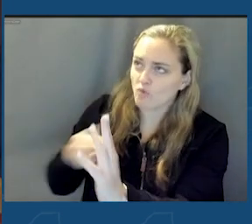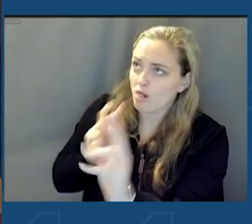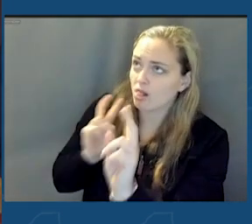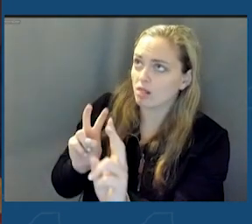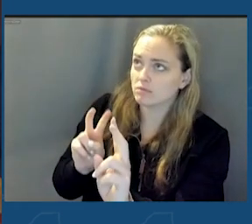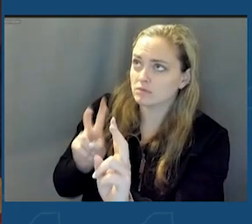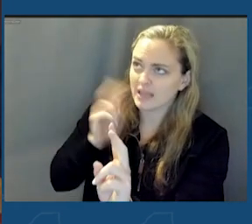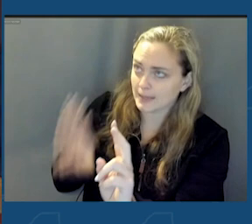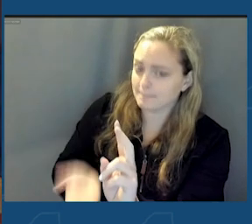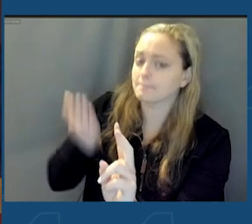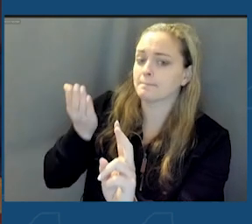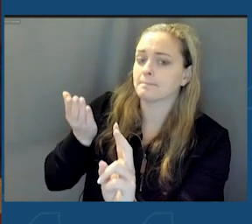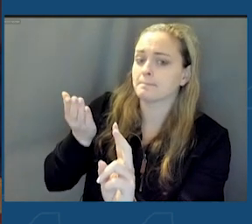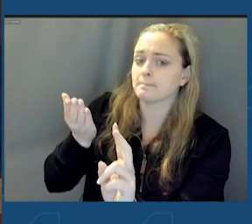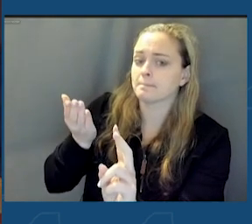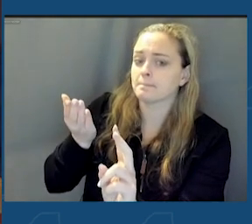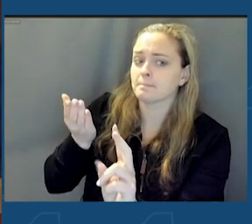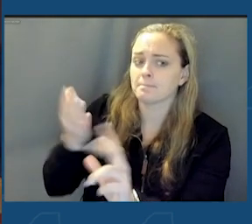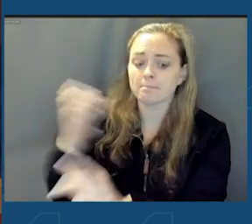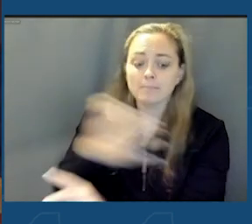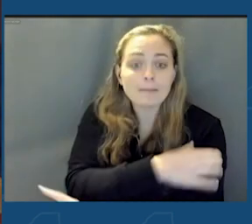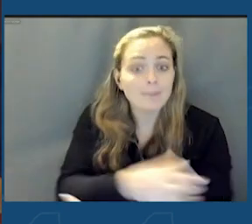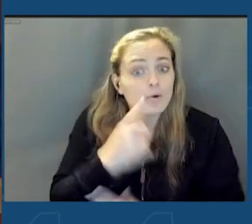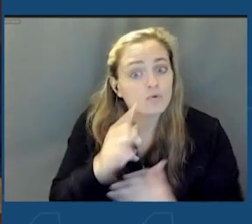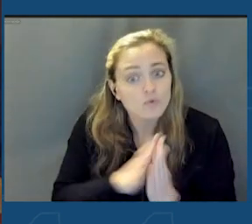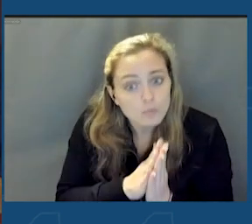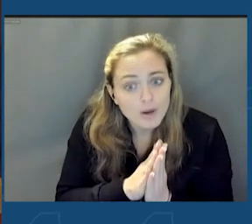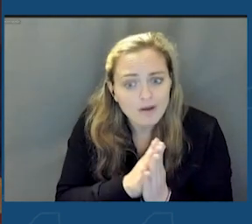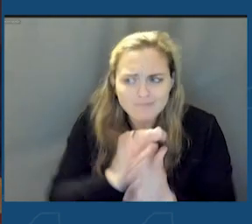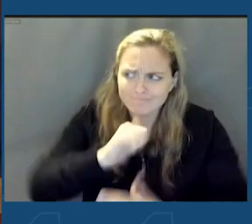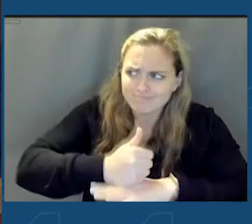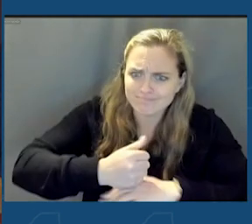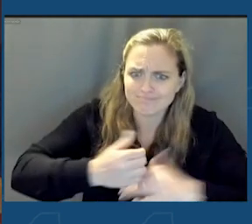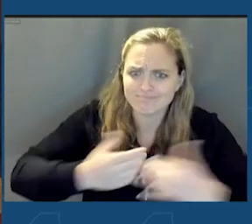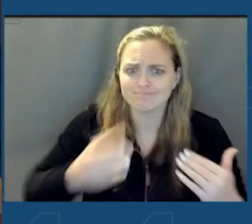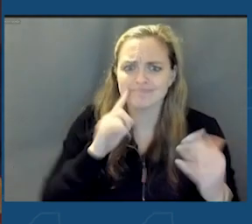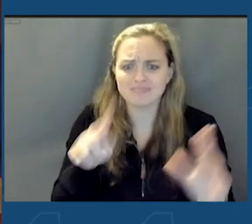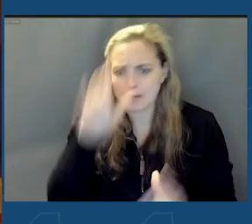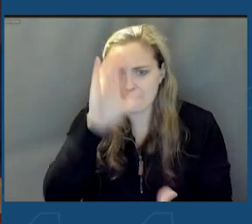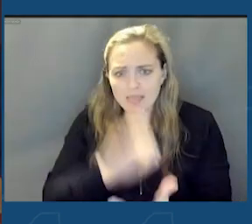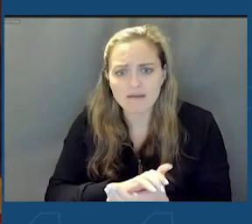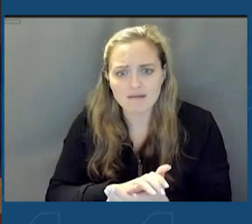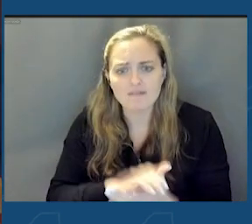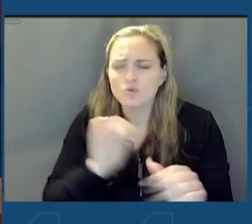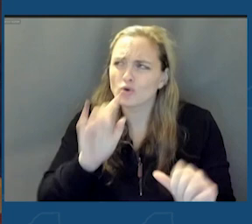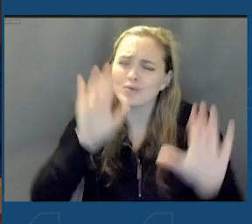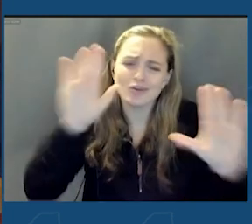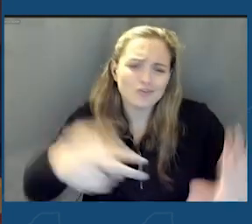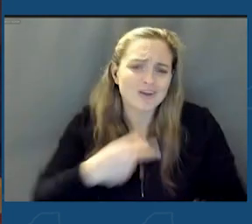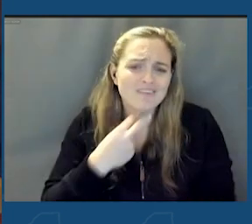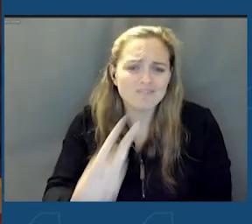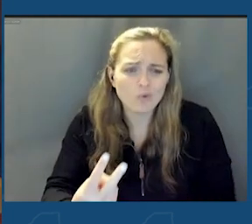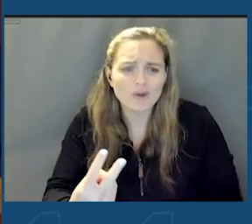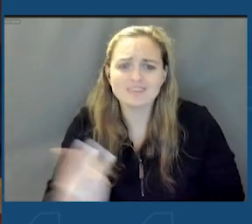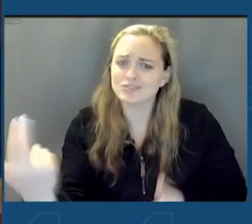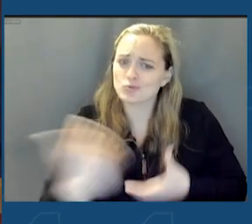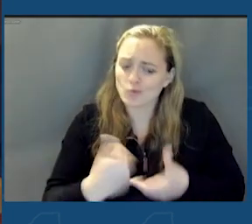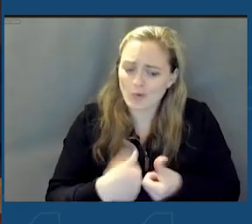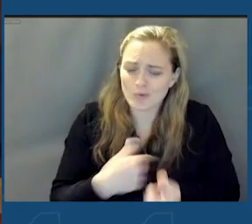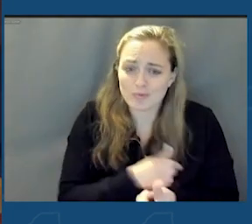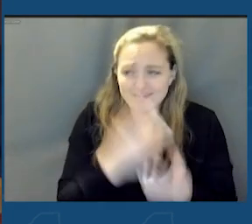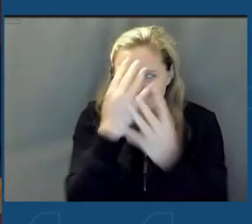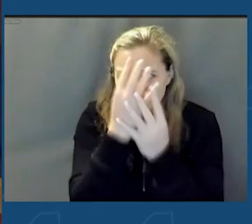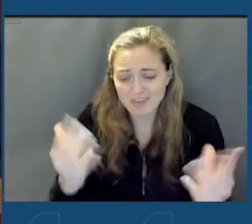The power of prayer gave him this platform, he believes. And I said, you can be a great voice to join with me in letting young people know that